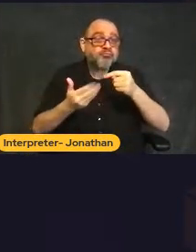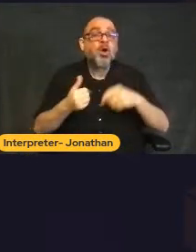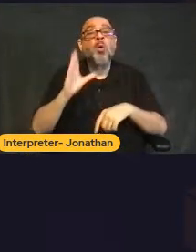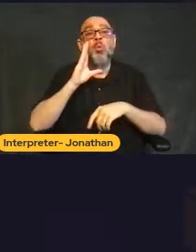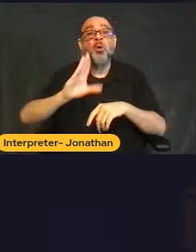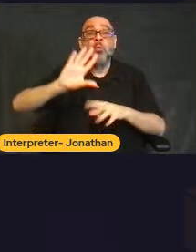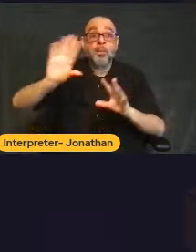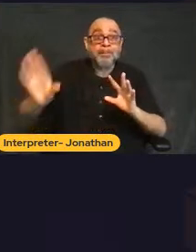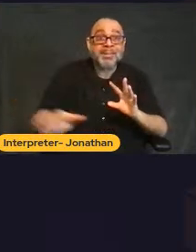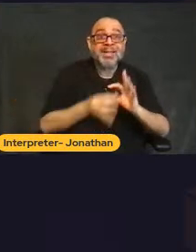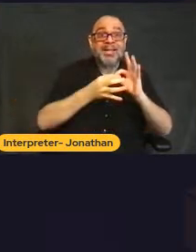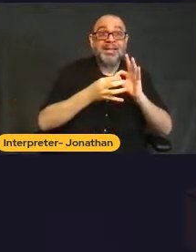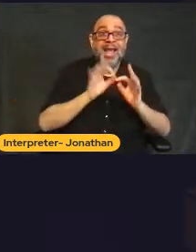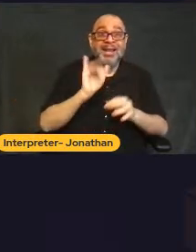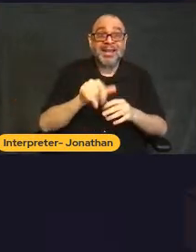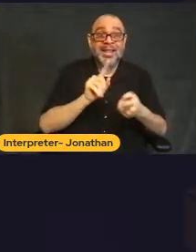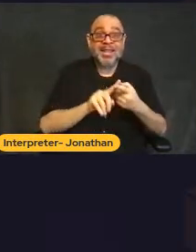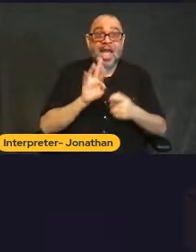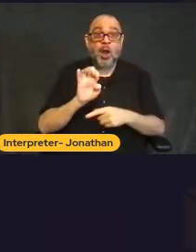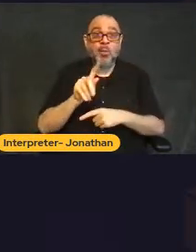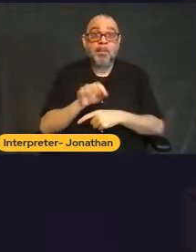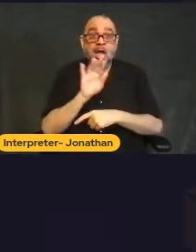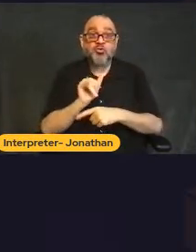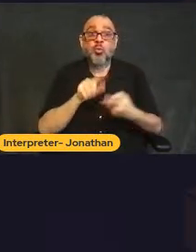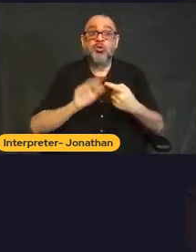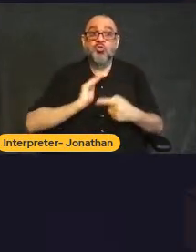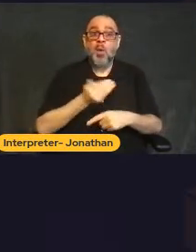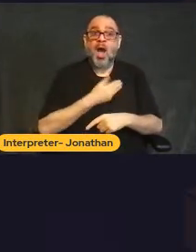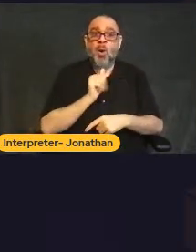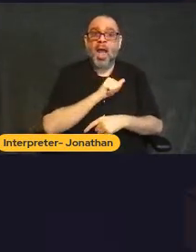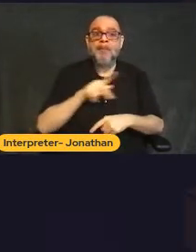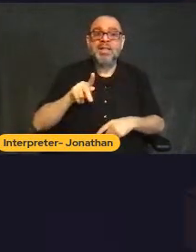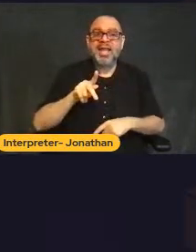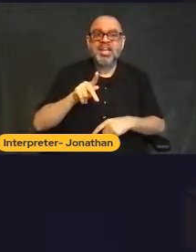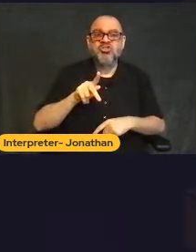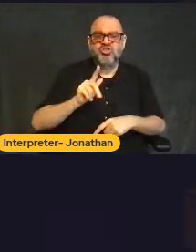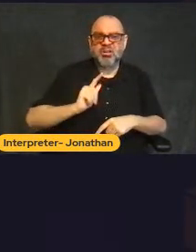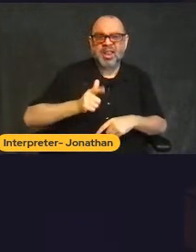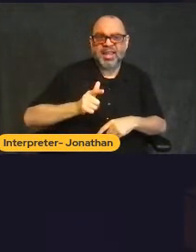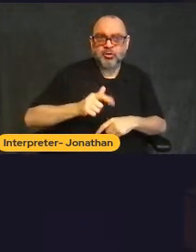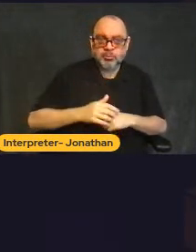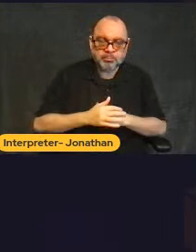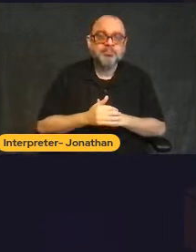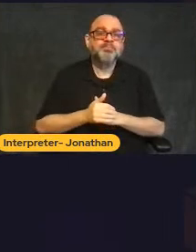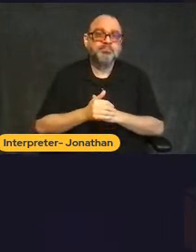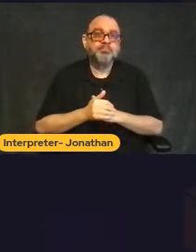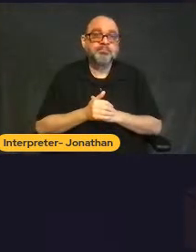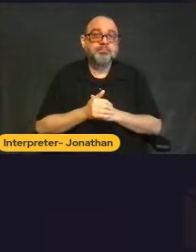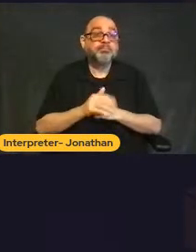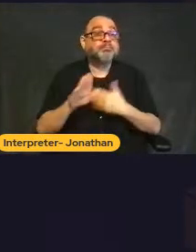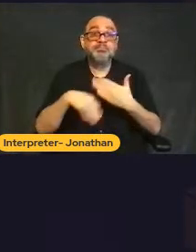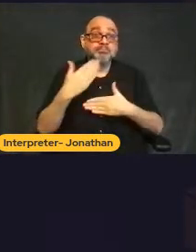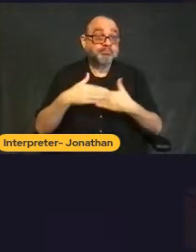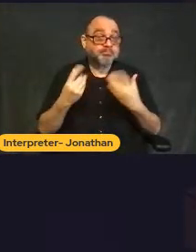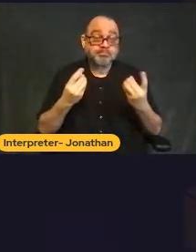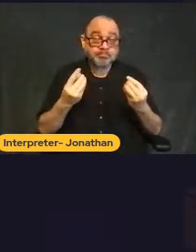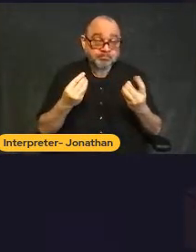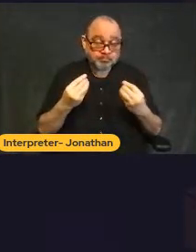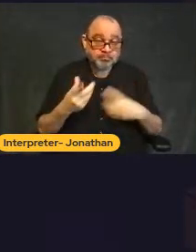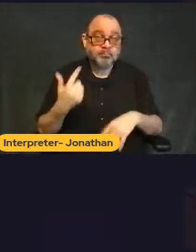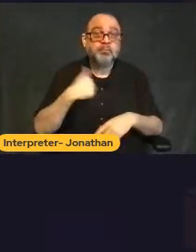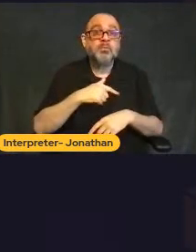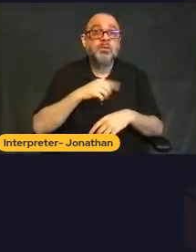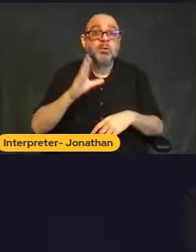this repository to our application later on. Next, we will add our